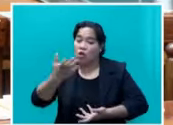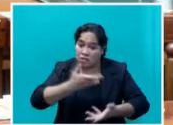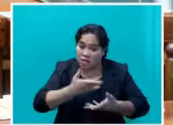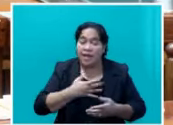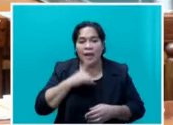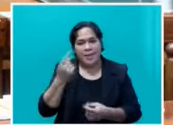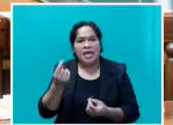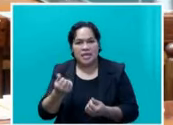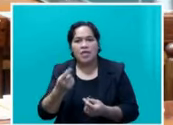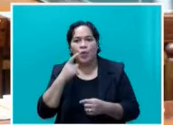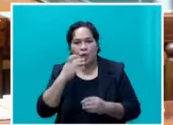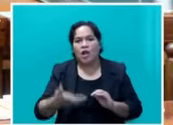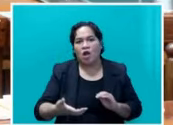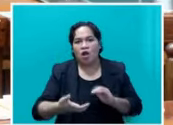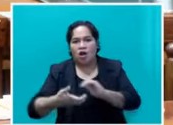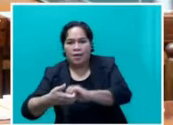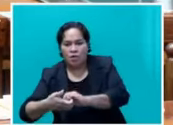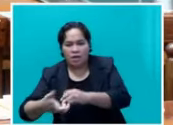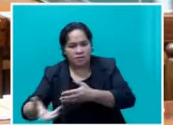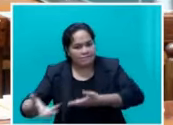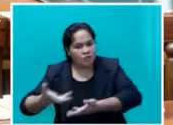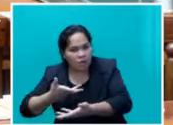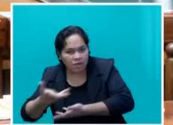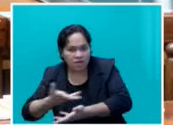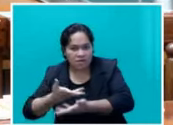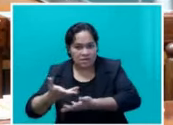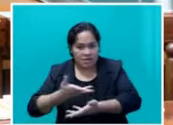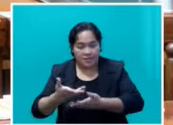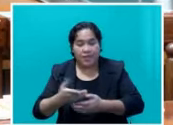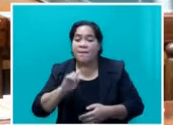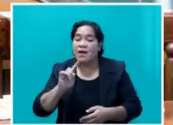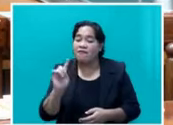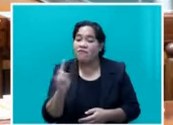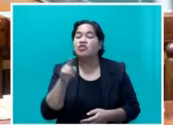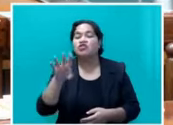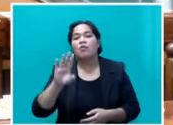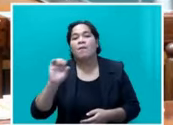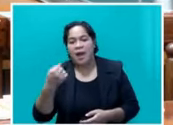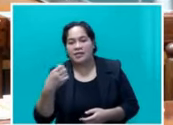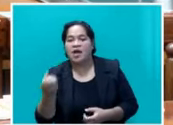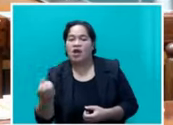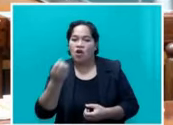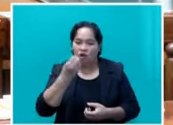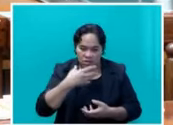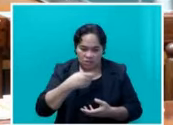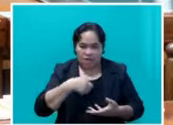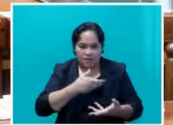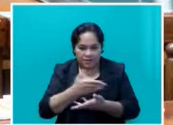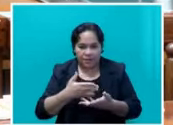will cooperate and collaborate with you, but you must consult and you must obtain